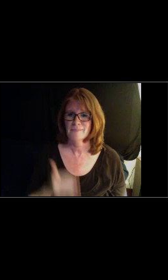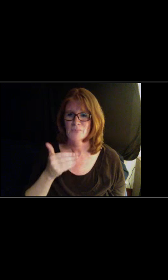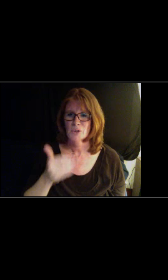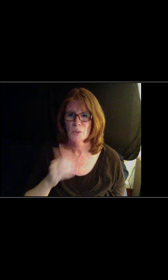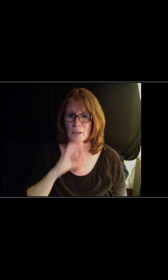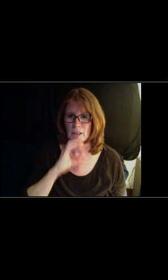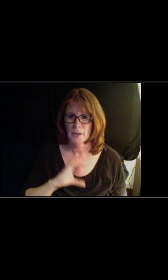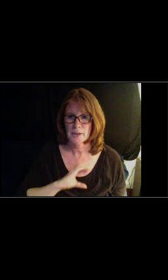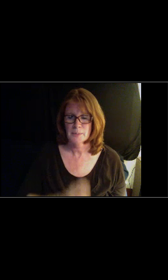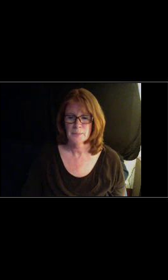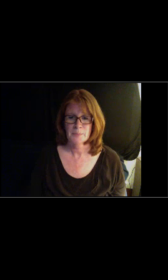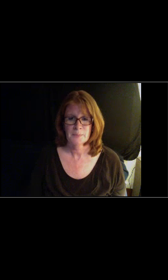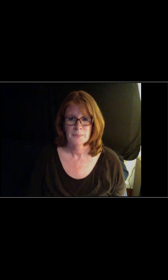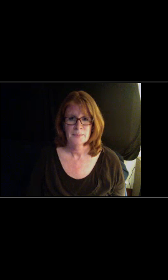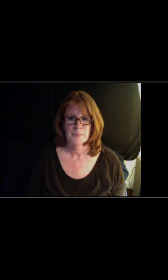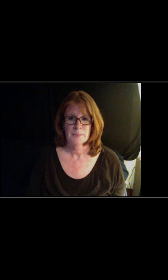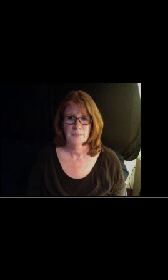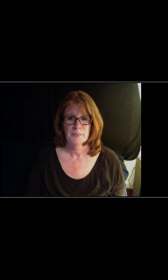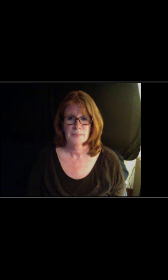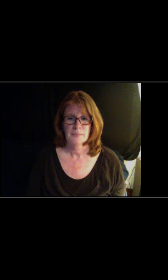Have you seen it?